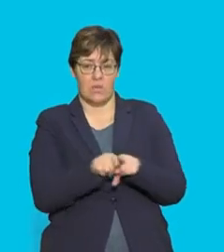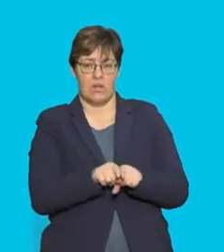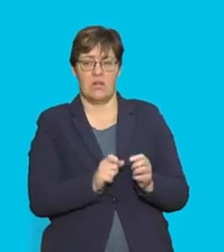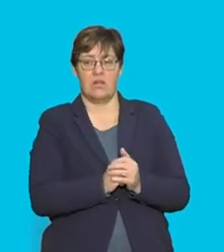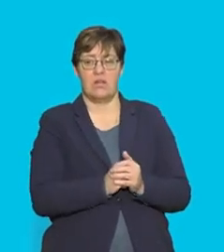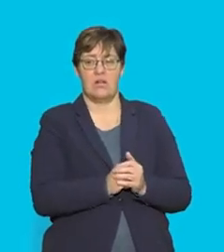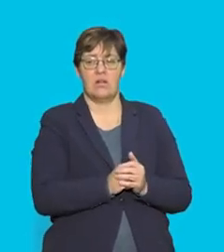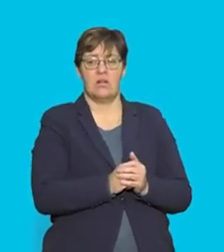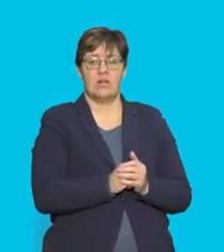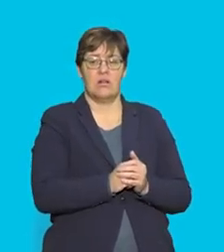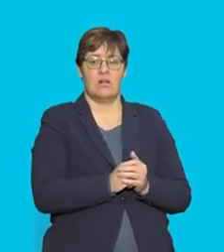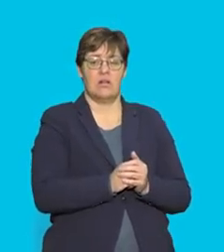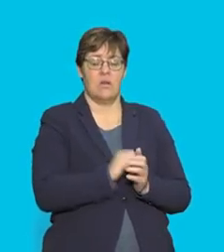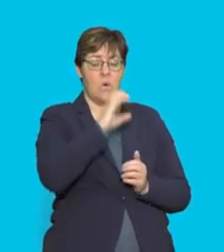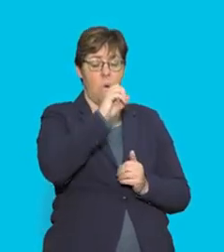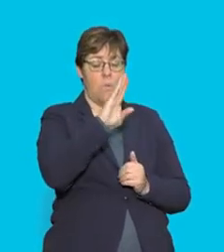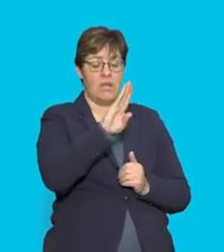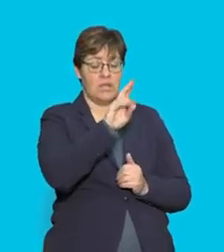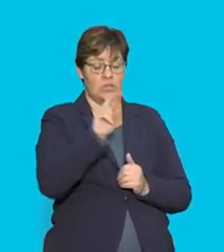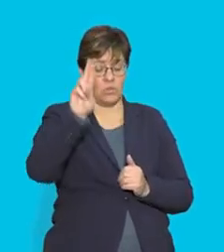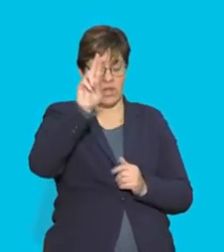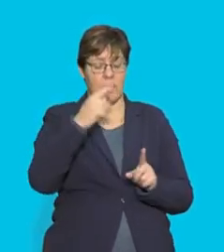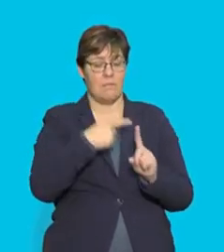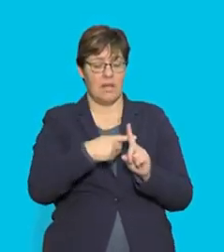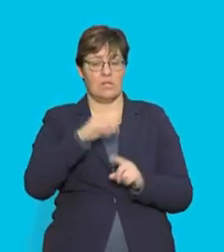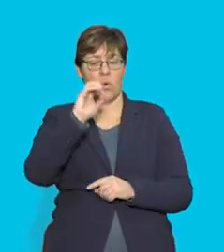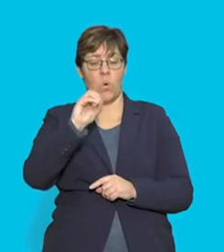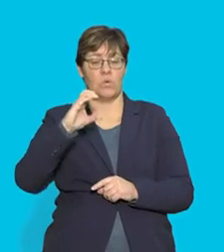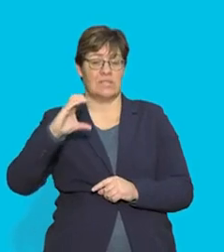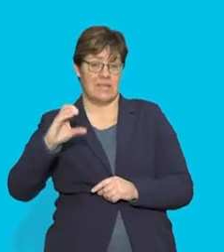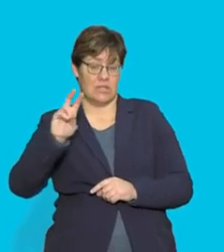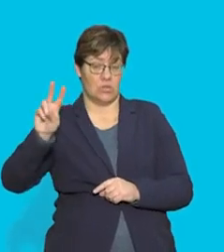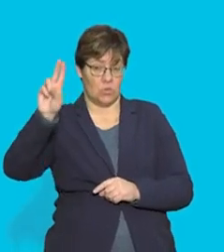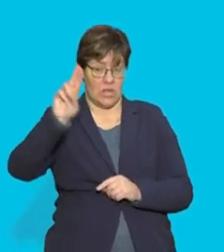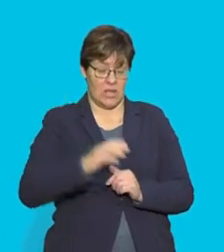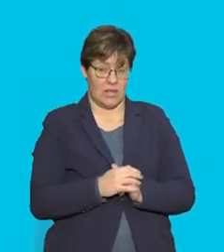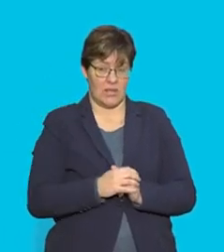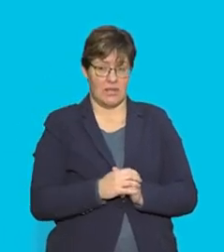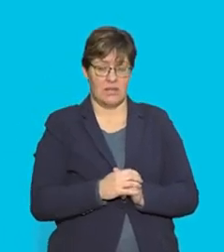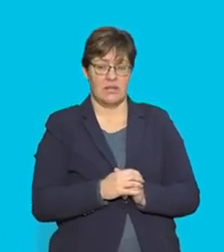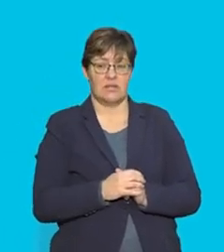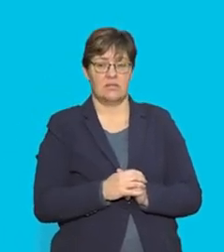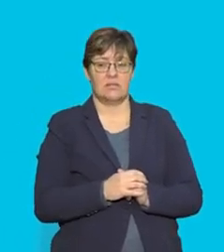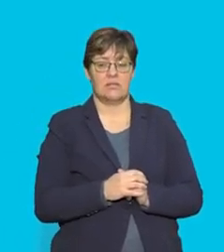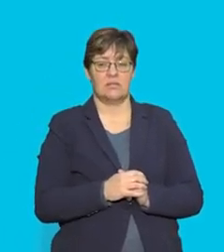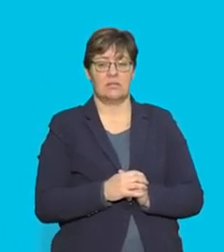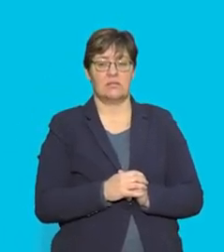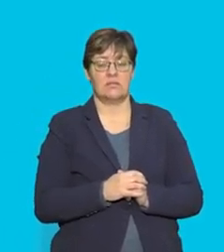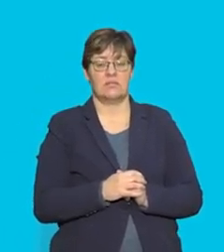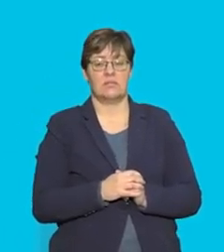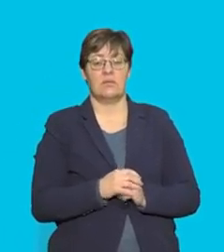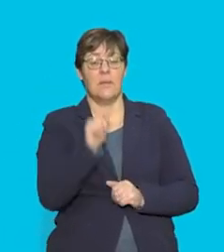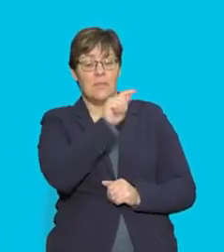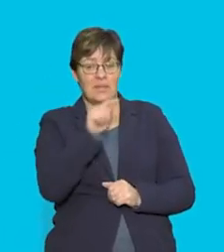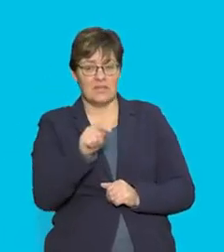is equals to OB squared plus OC squared,